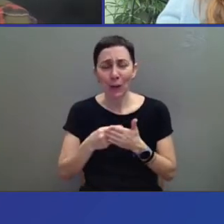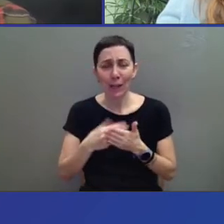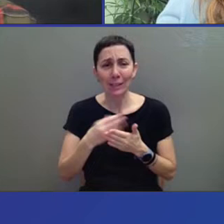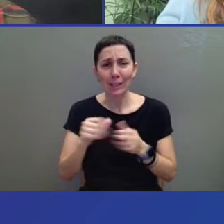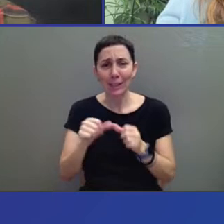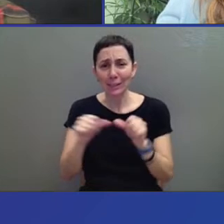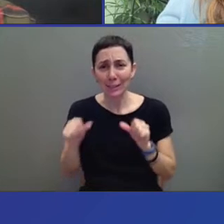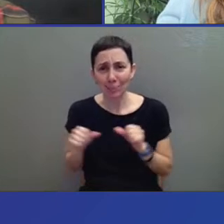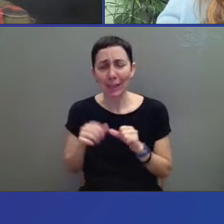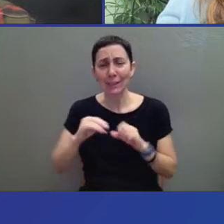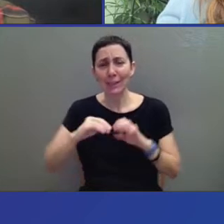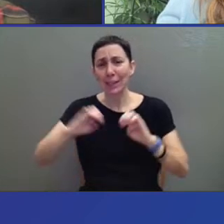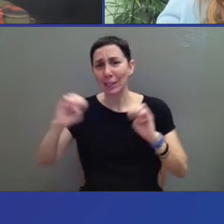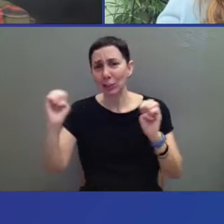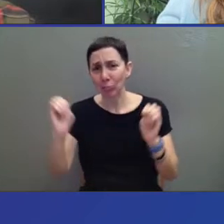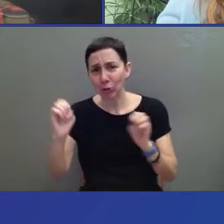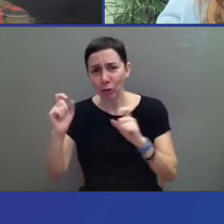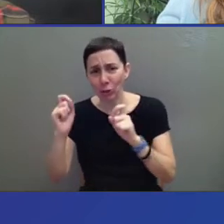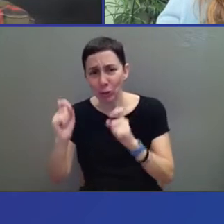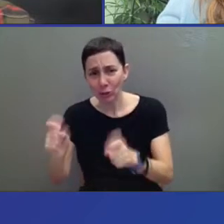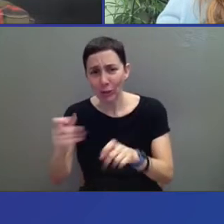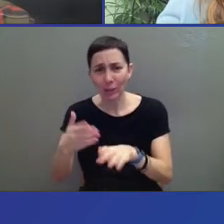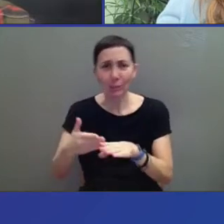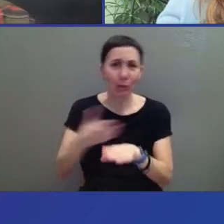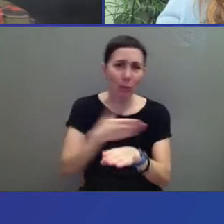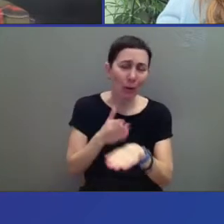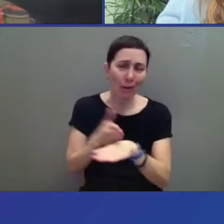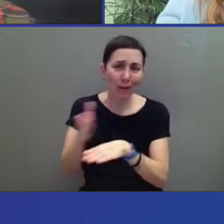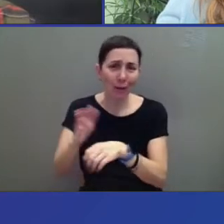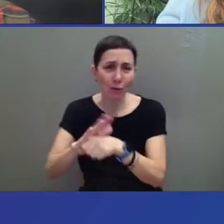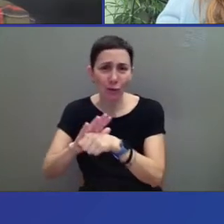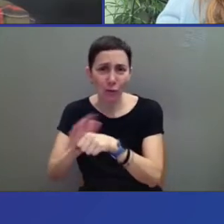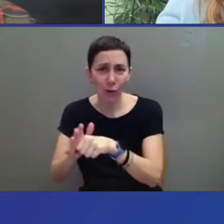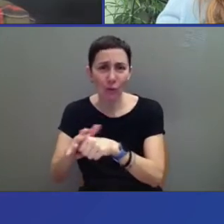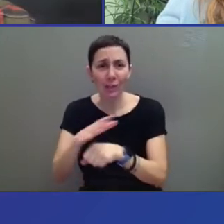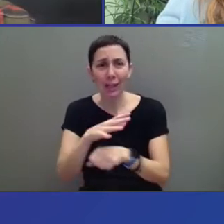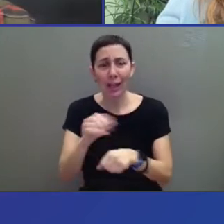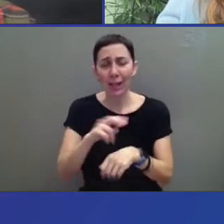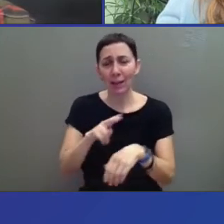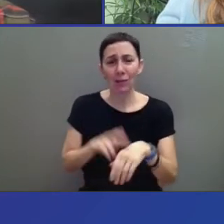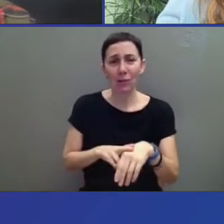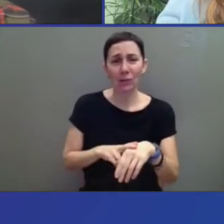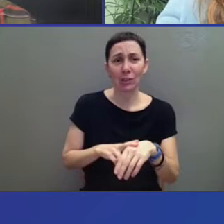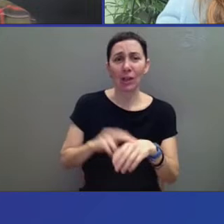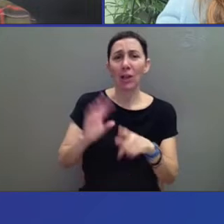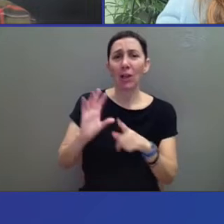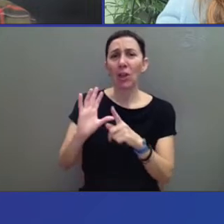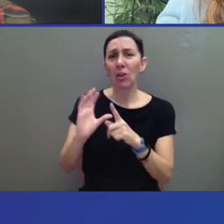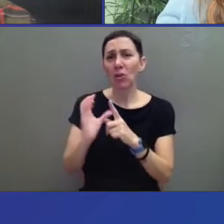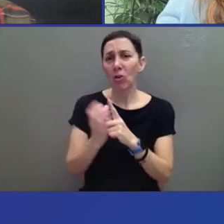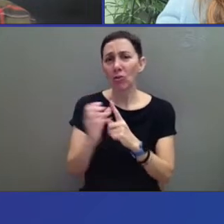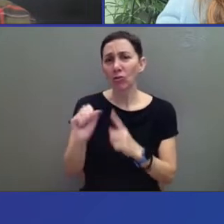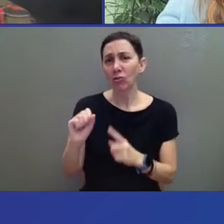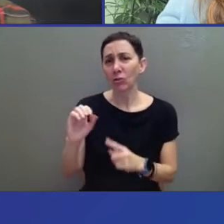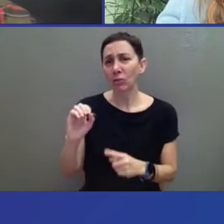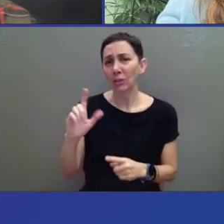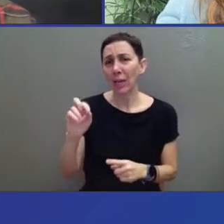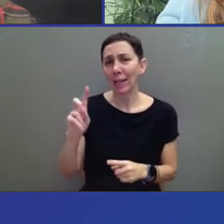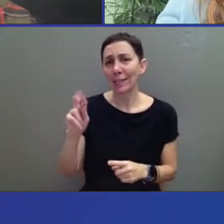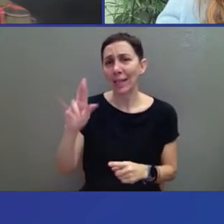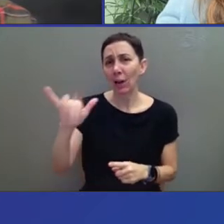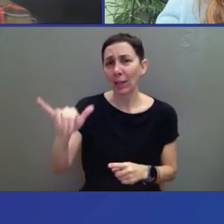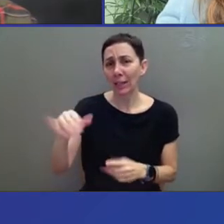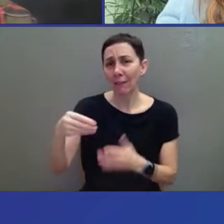and emergency grants pre and post COVID. And of course, the Cultural Solidarity Fund. Sure, I'm happy